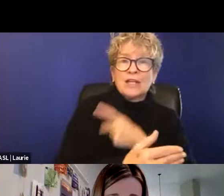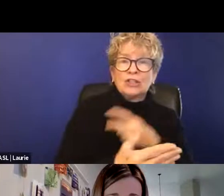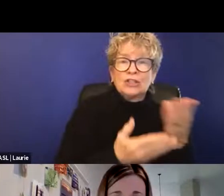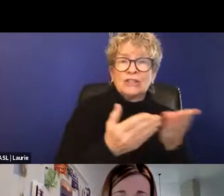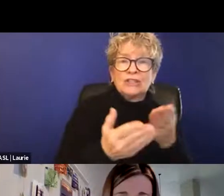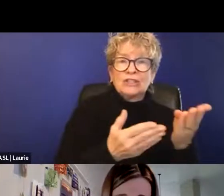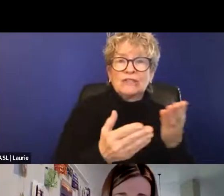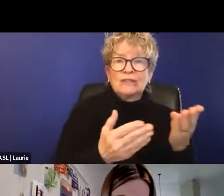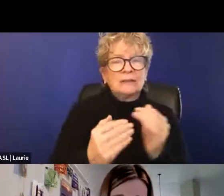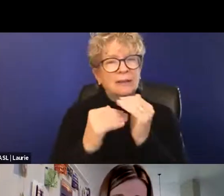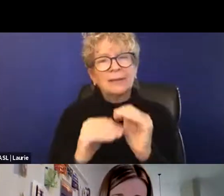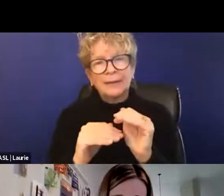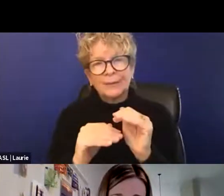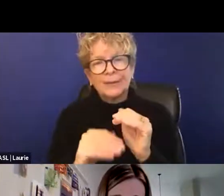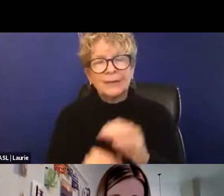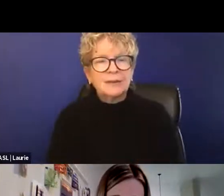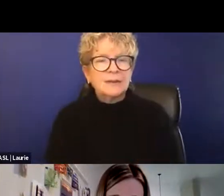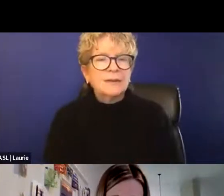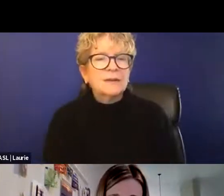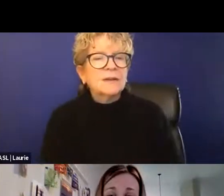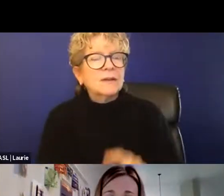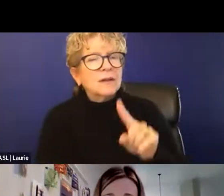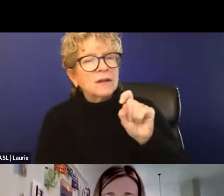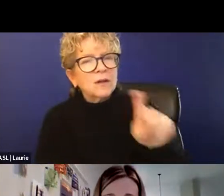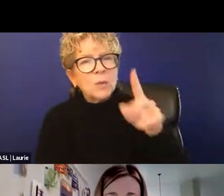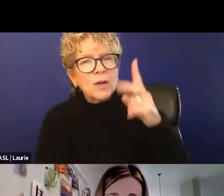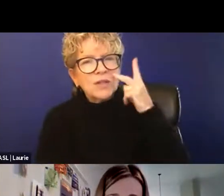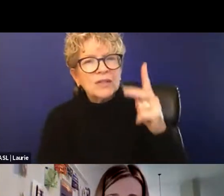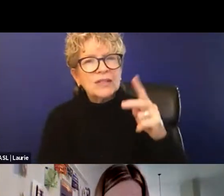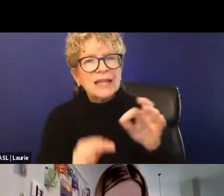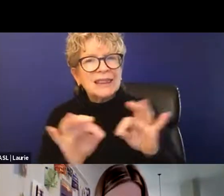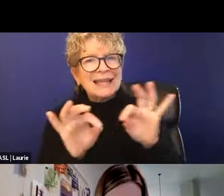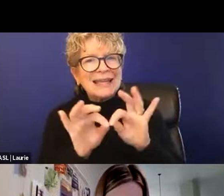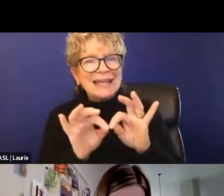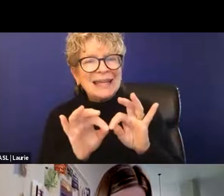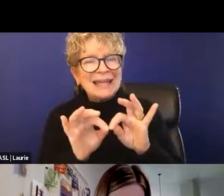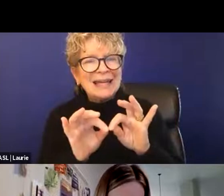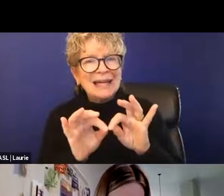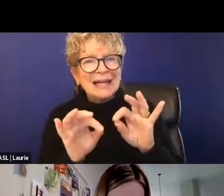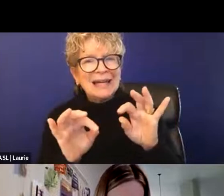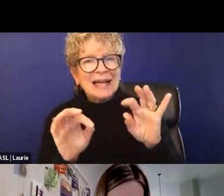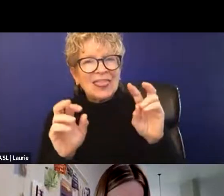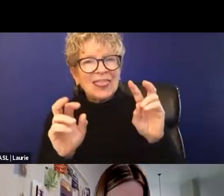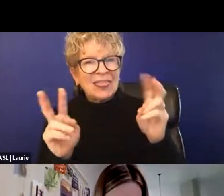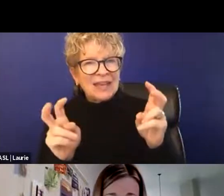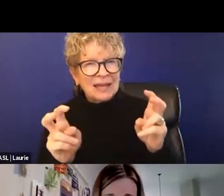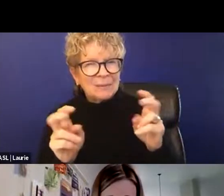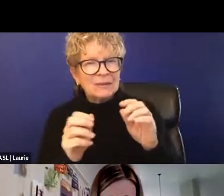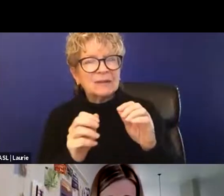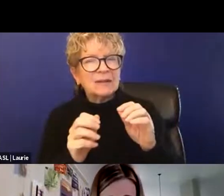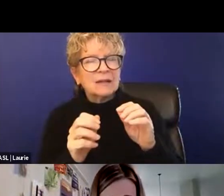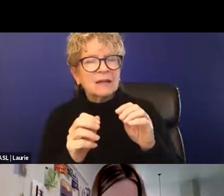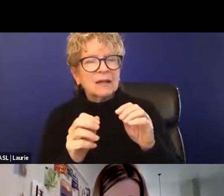And so Stephanie, when you're looking at how those key themes are capturing that, I just want to make sure I'm clear. It